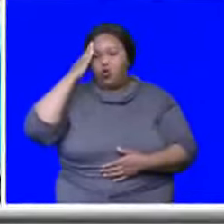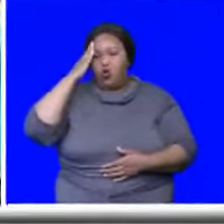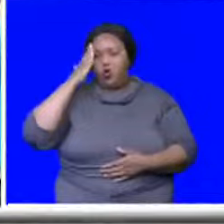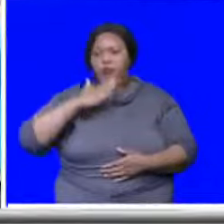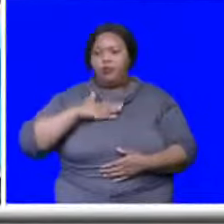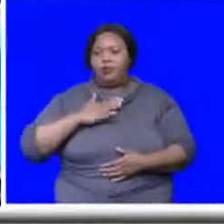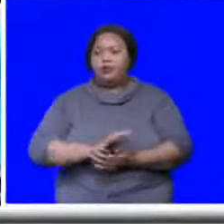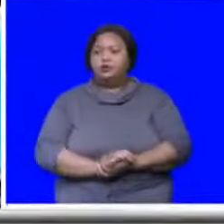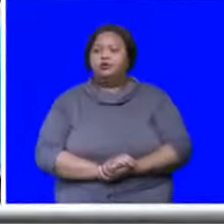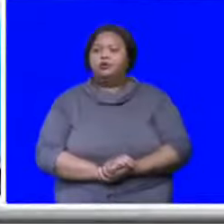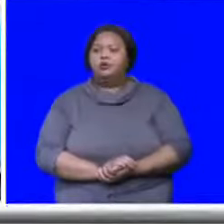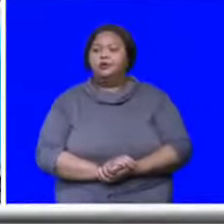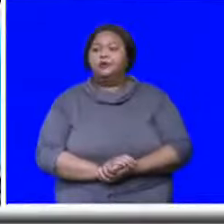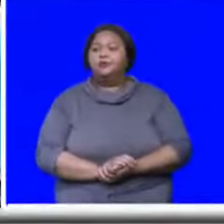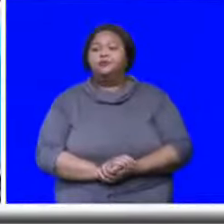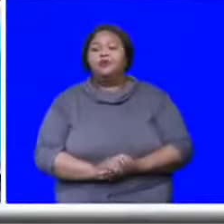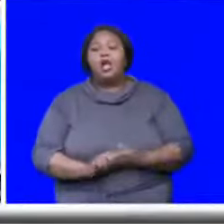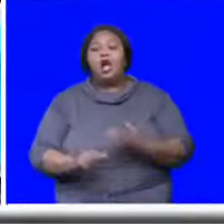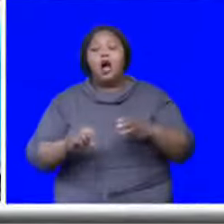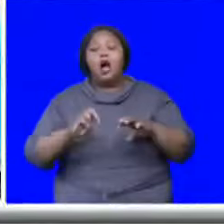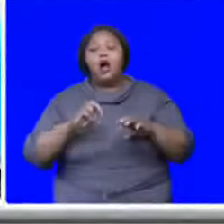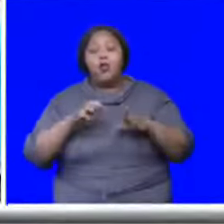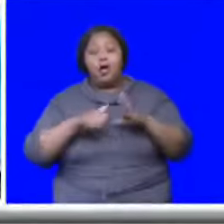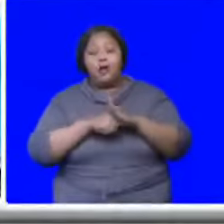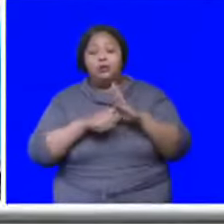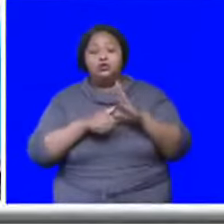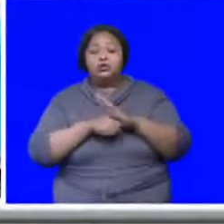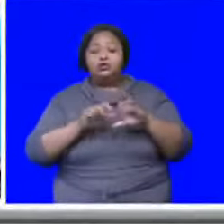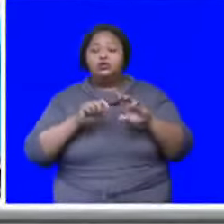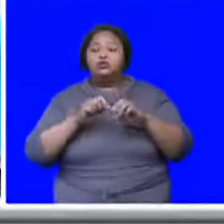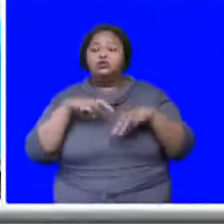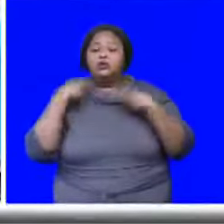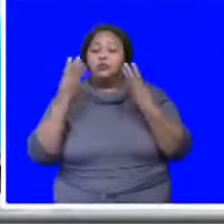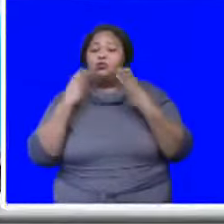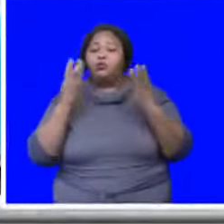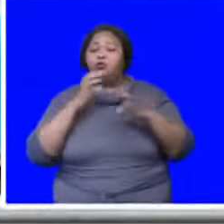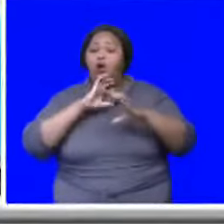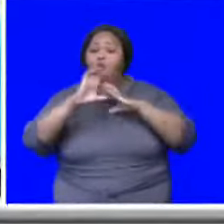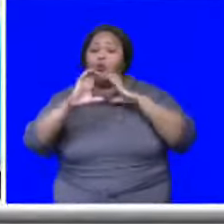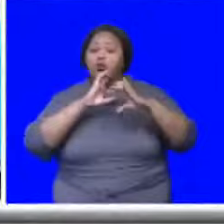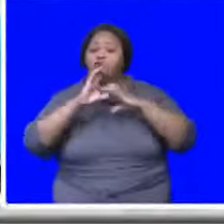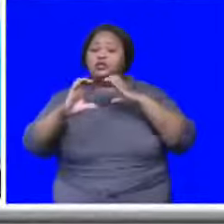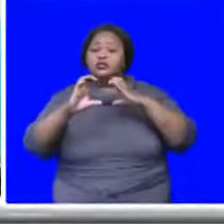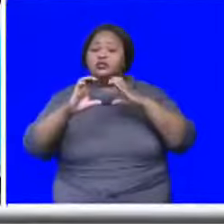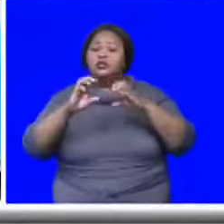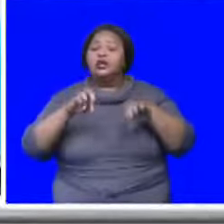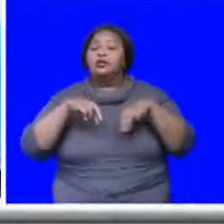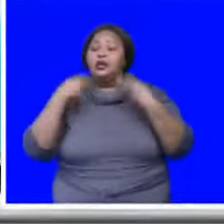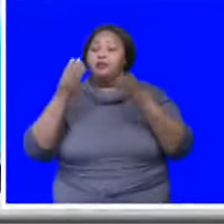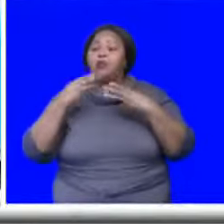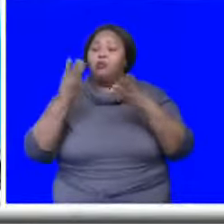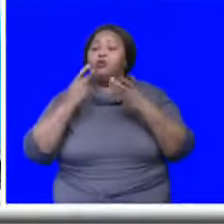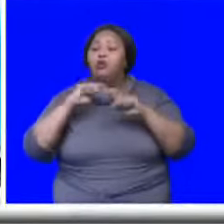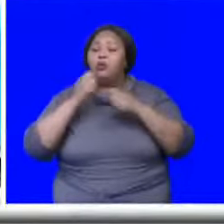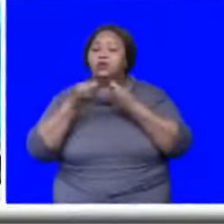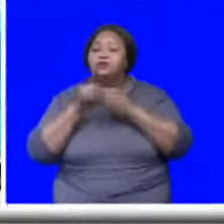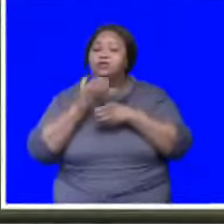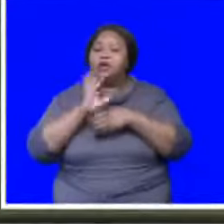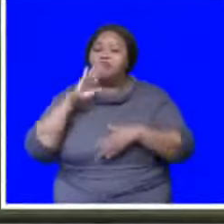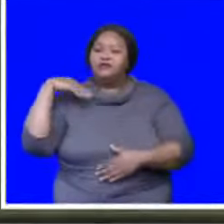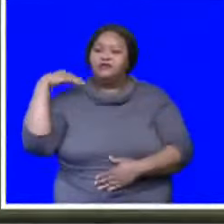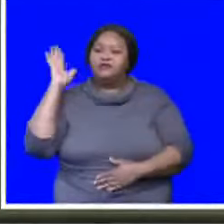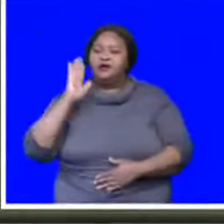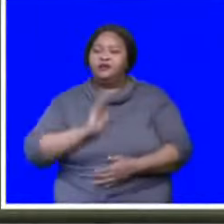abadlali bangaphandle bisi. Look at me today, ngilana nge-connection, angikaze ngihambe nge-agent, angikaze ngihambe